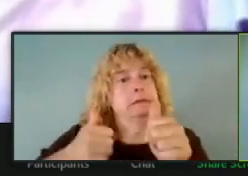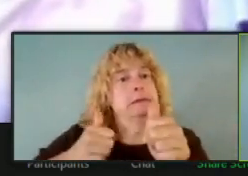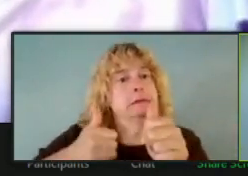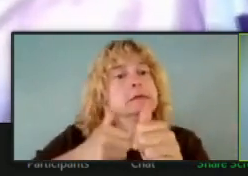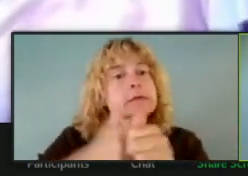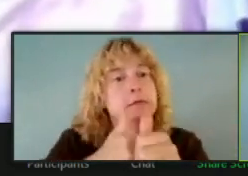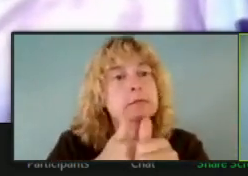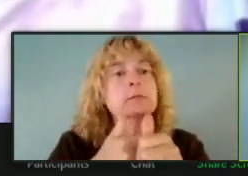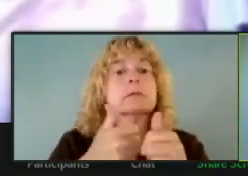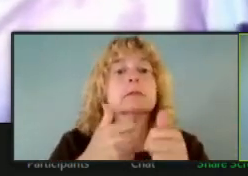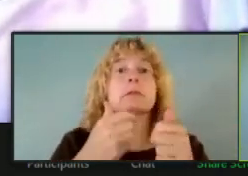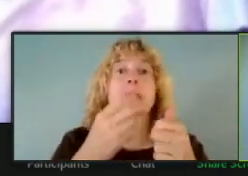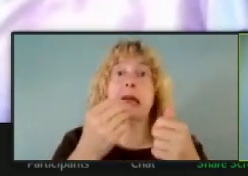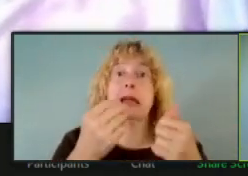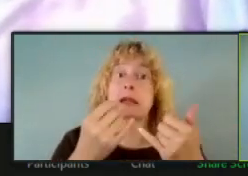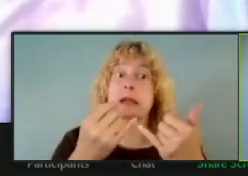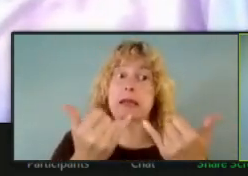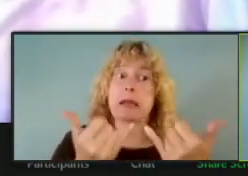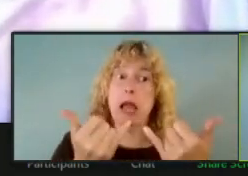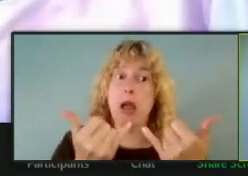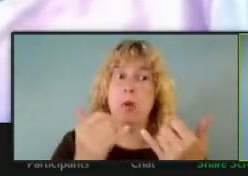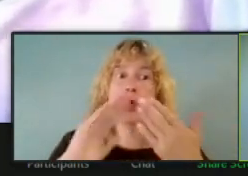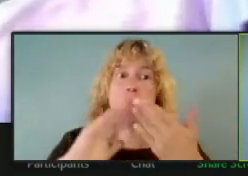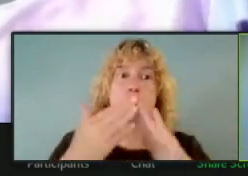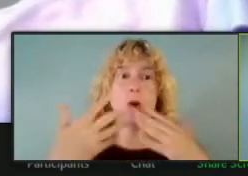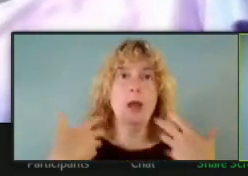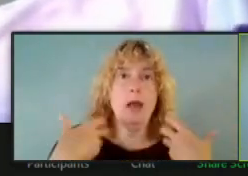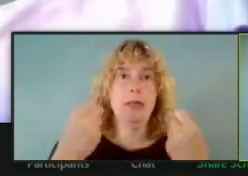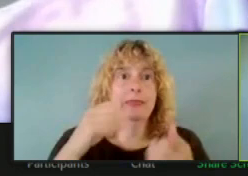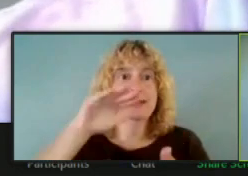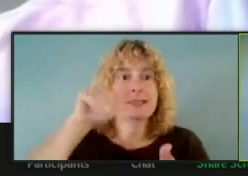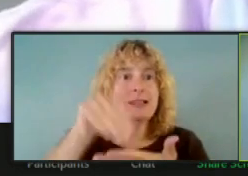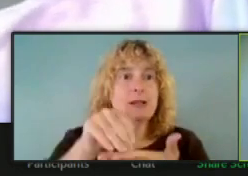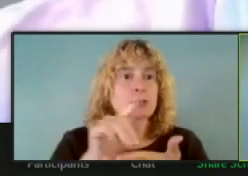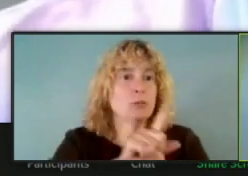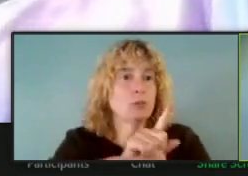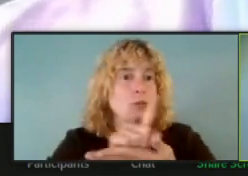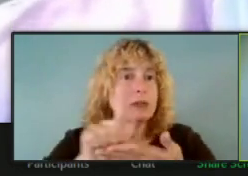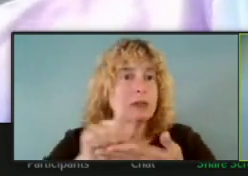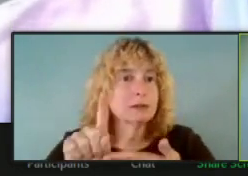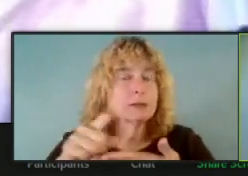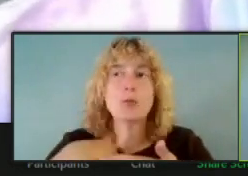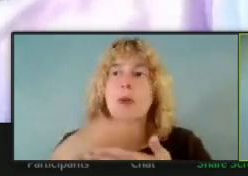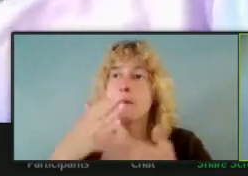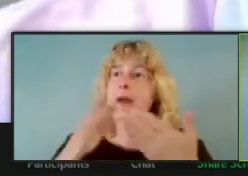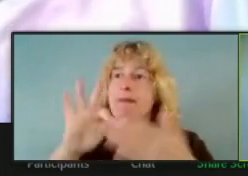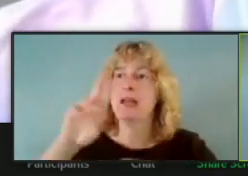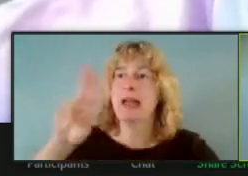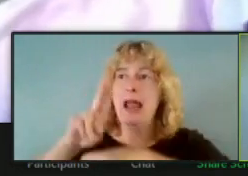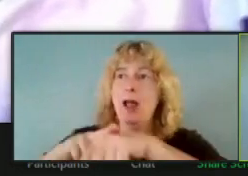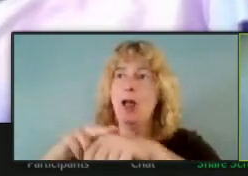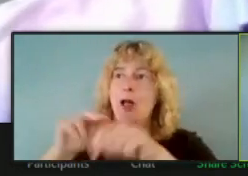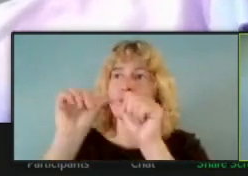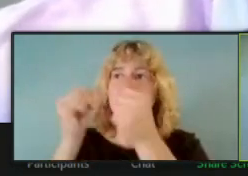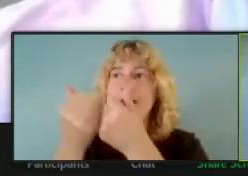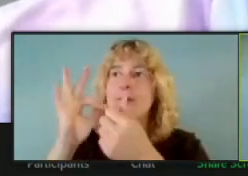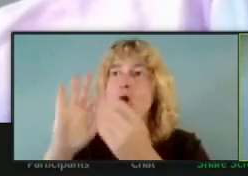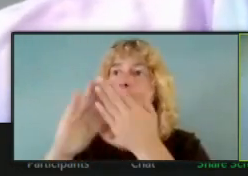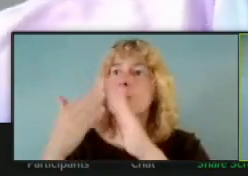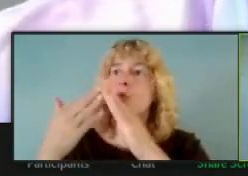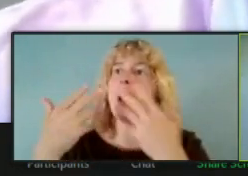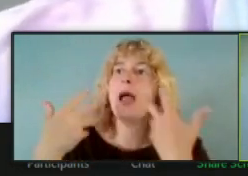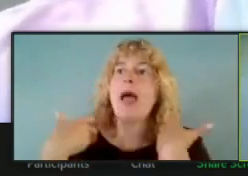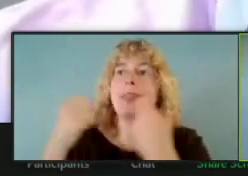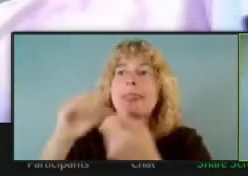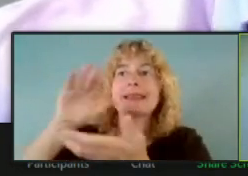our Community Health Center Week. And so we're a part of the National Association of Community Health Centers. And so we've done a lot